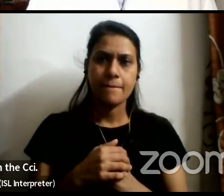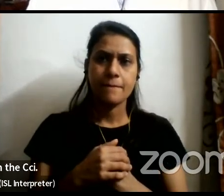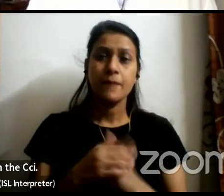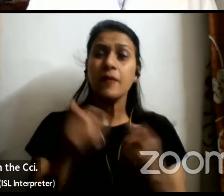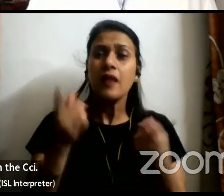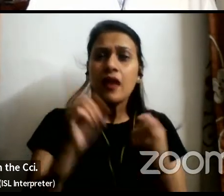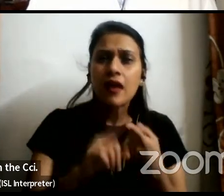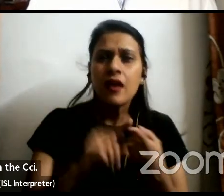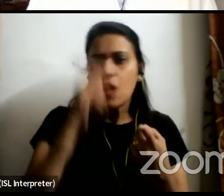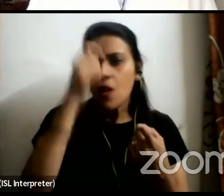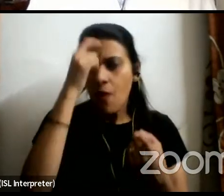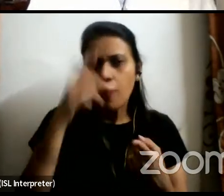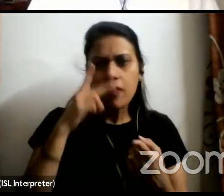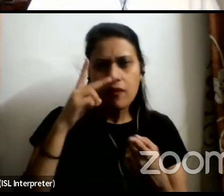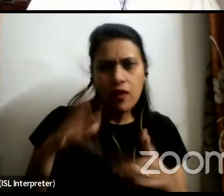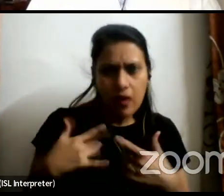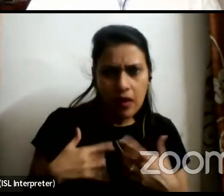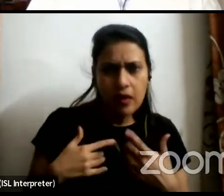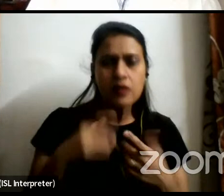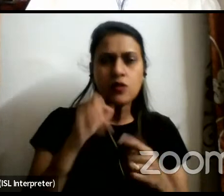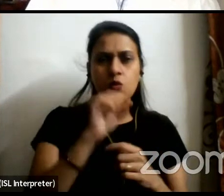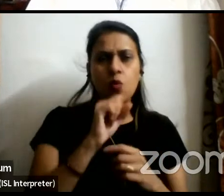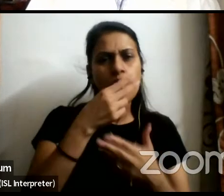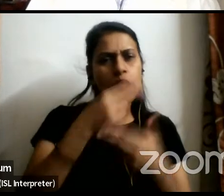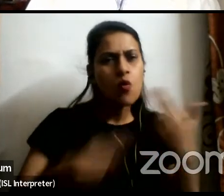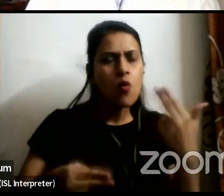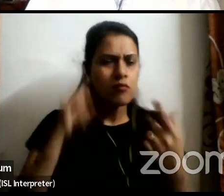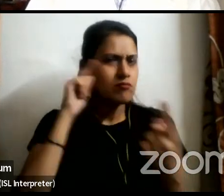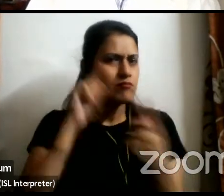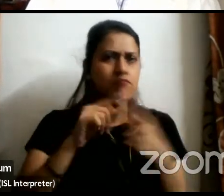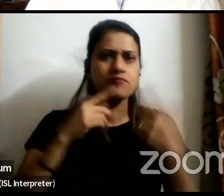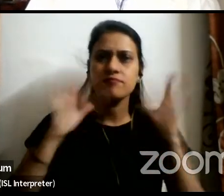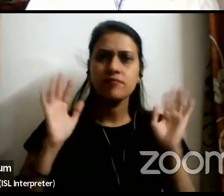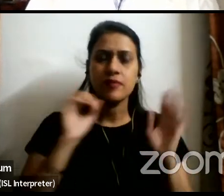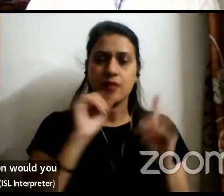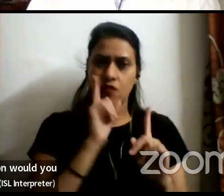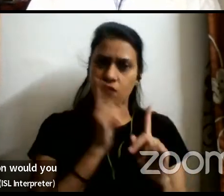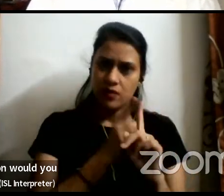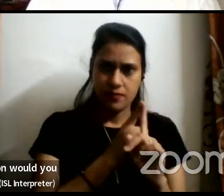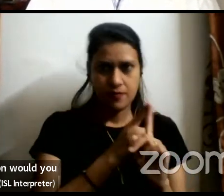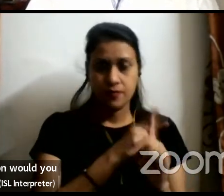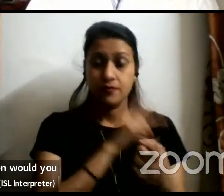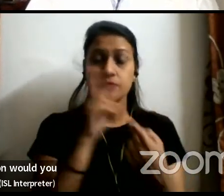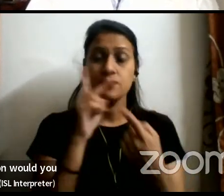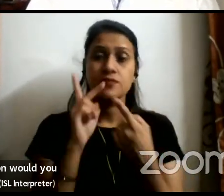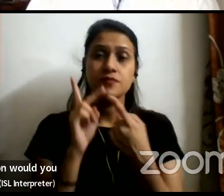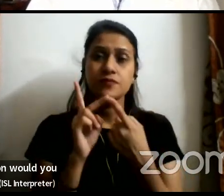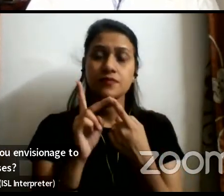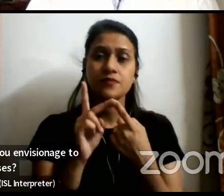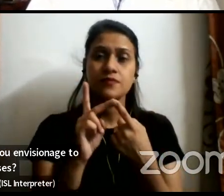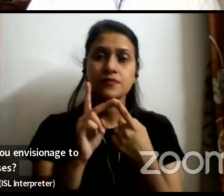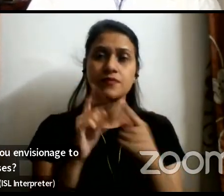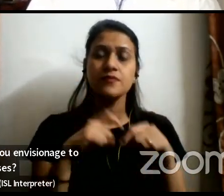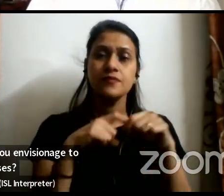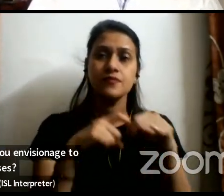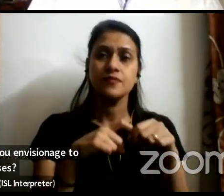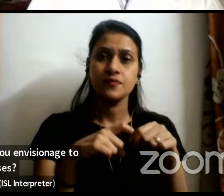would you envisage to ensure speedy disposal of cases? That's part one. And part two is just to ensure